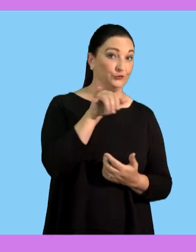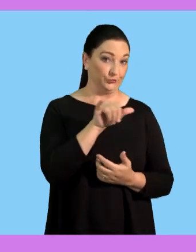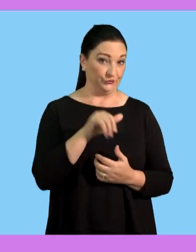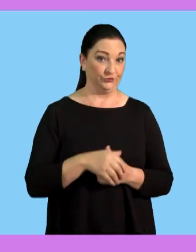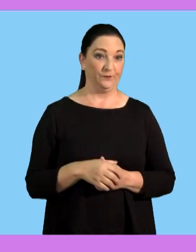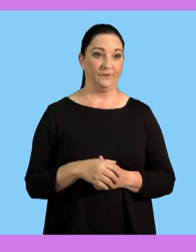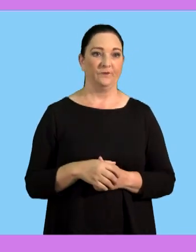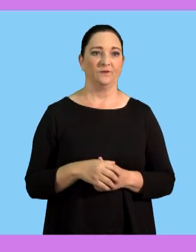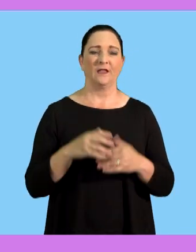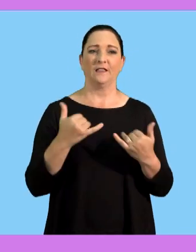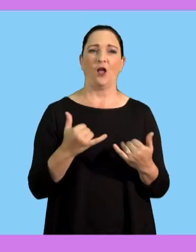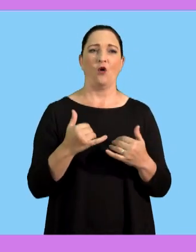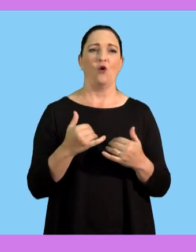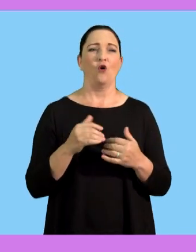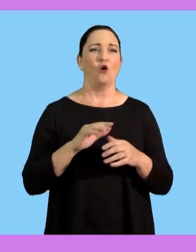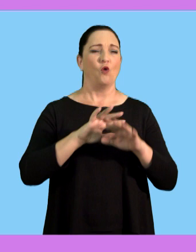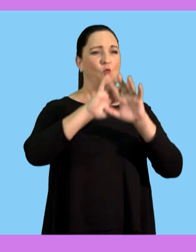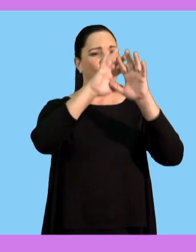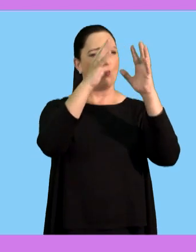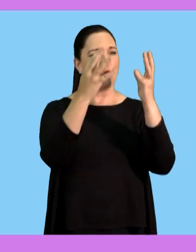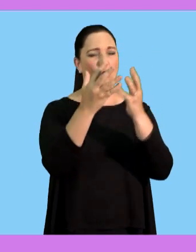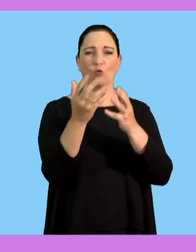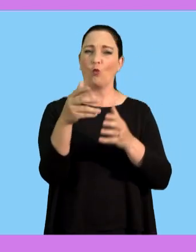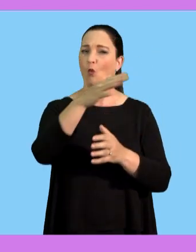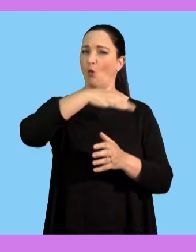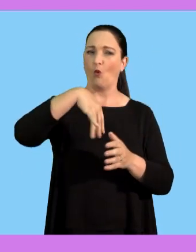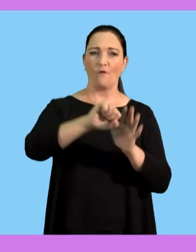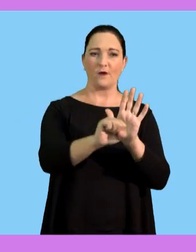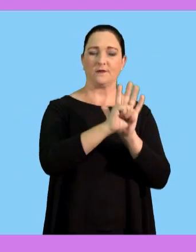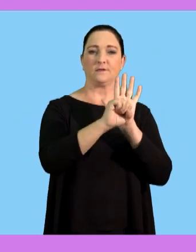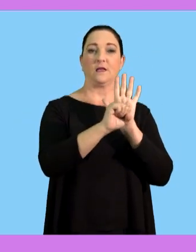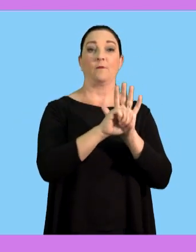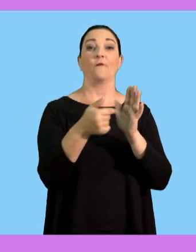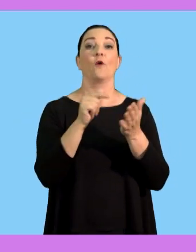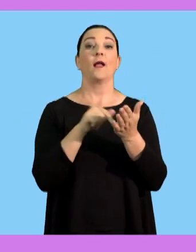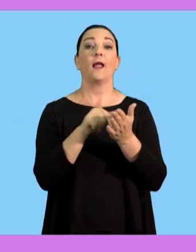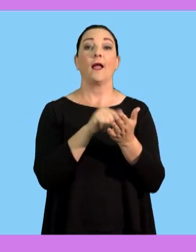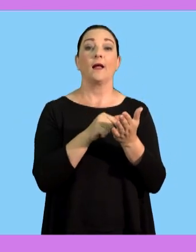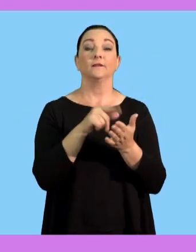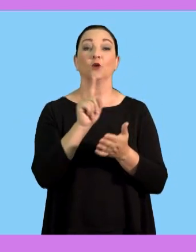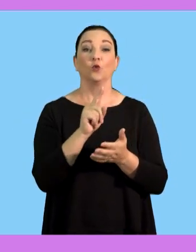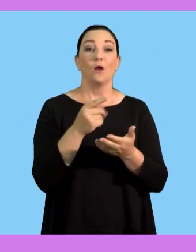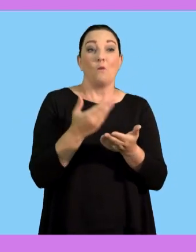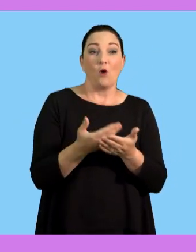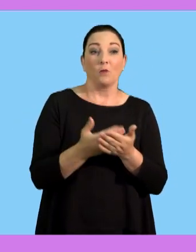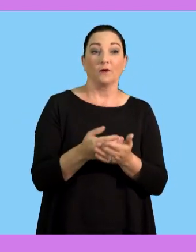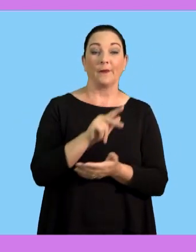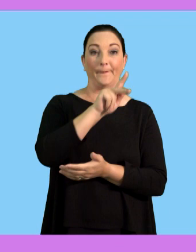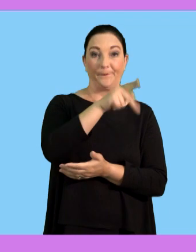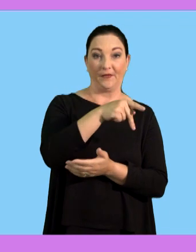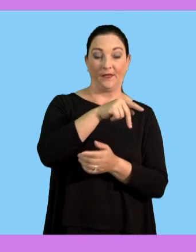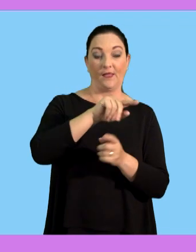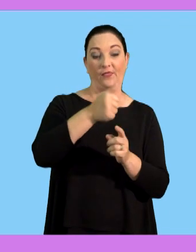statement. The universal symbol for calculating probability of an event is P in